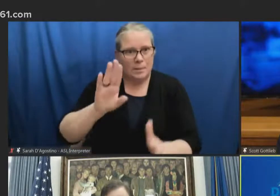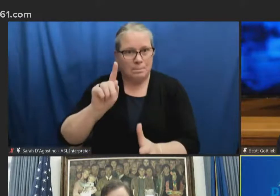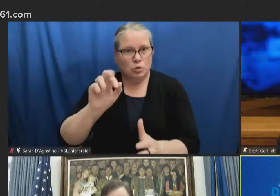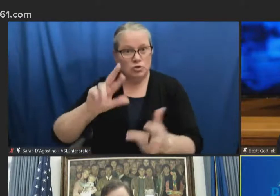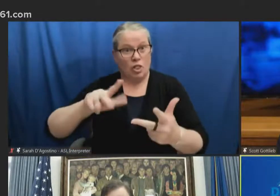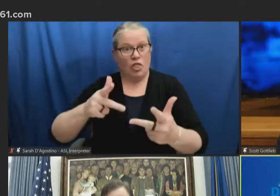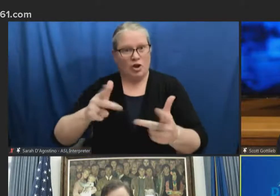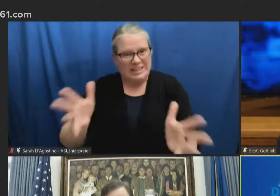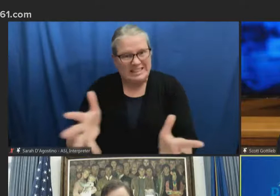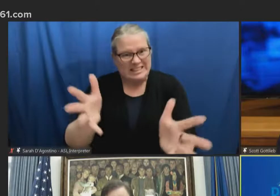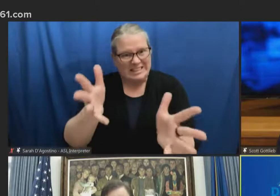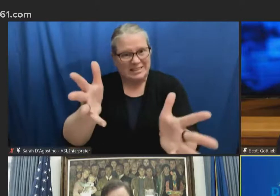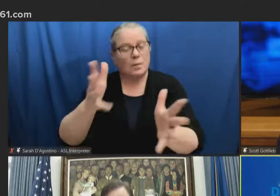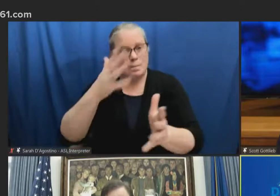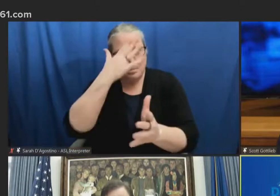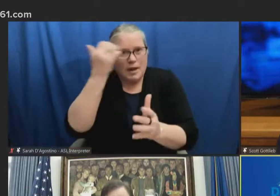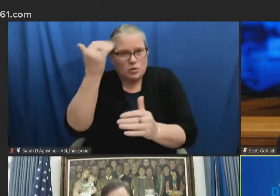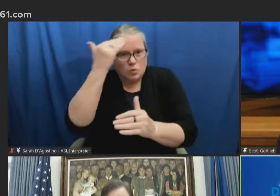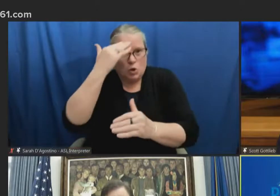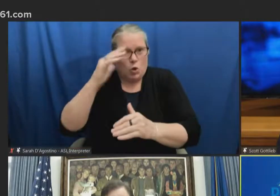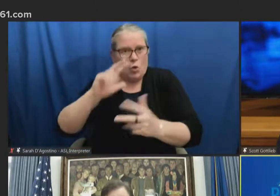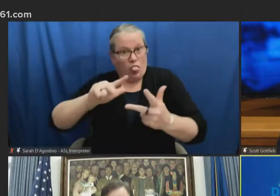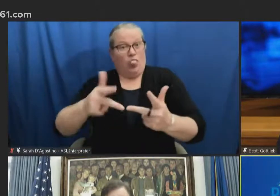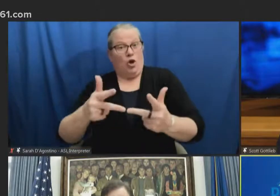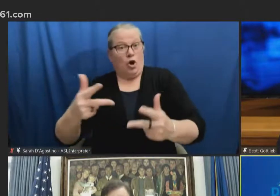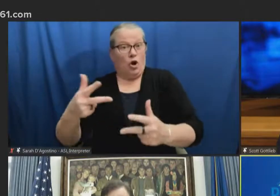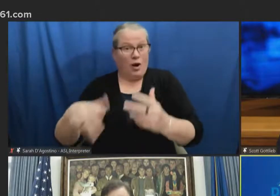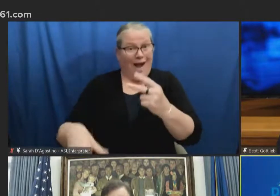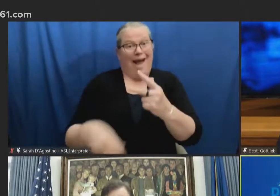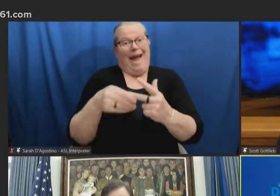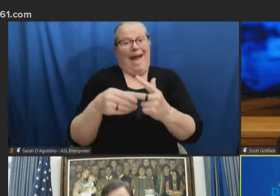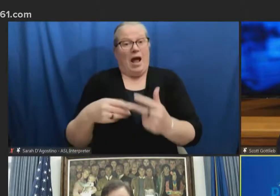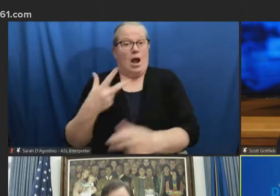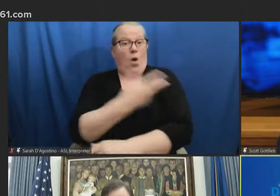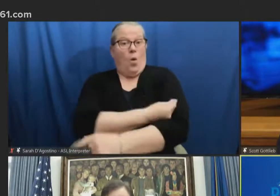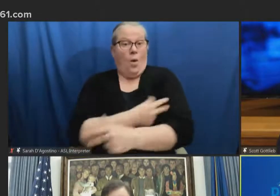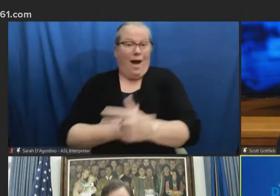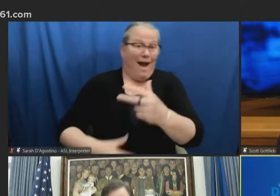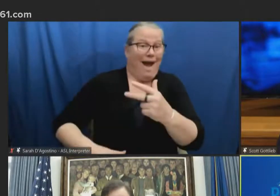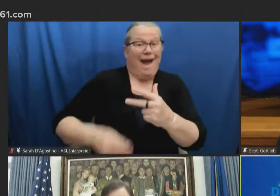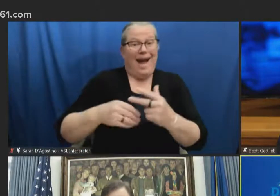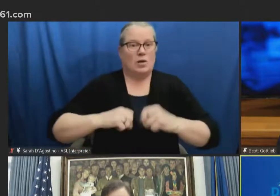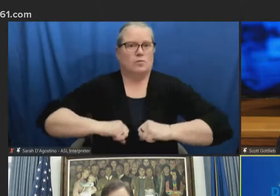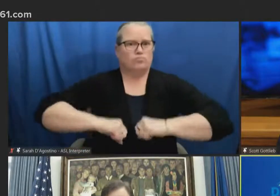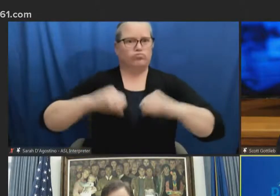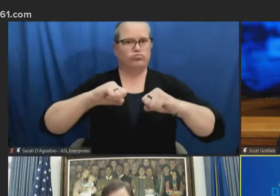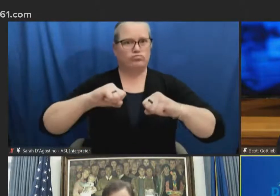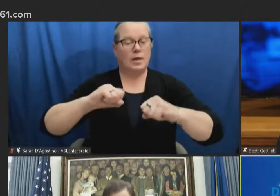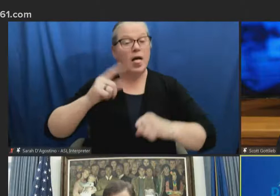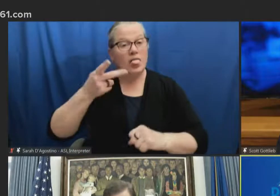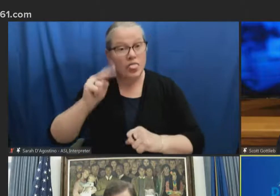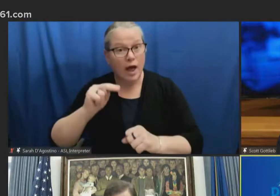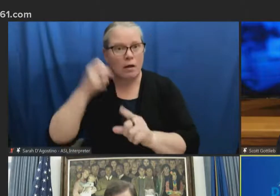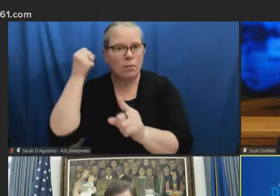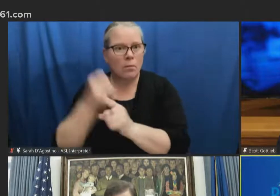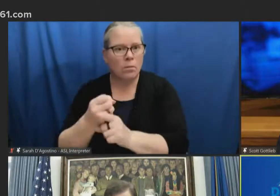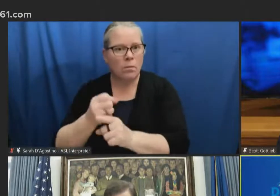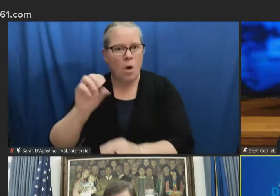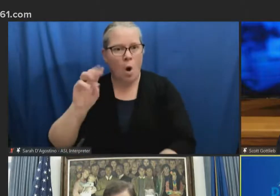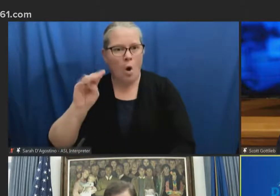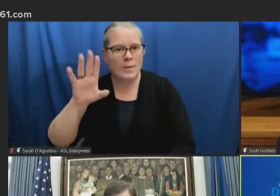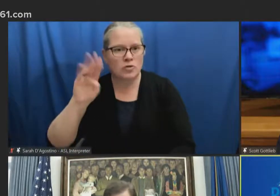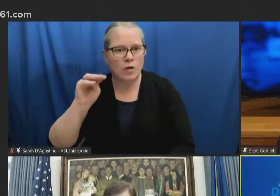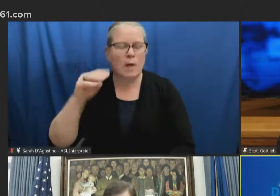facing that. But then Omicron came, highly infectious, highly virulent strain, very easy